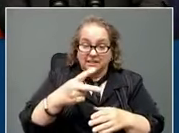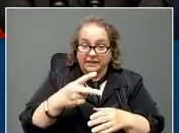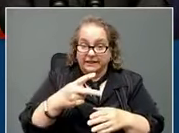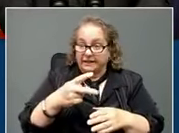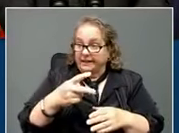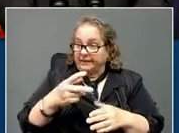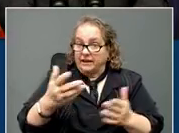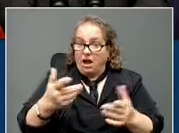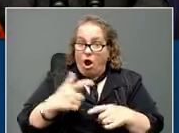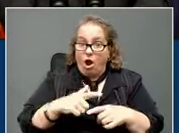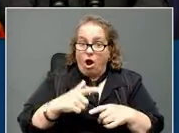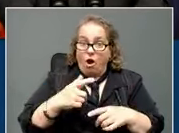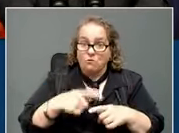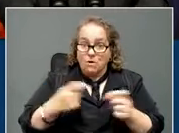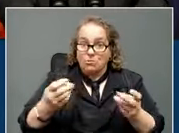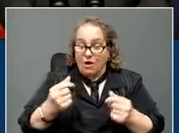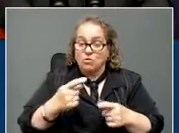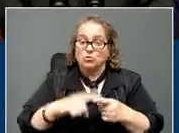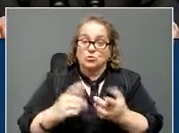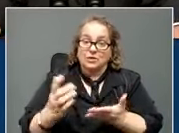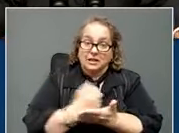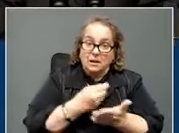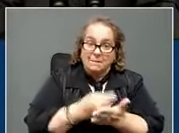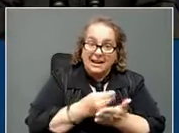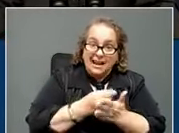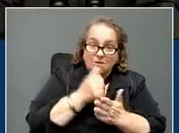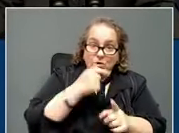every month, to Fitch's,